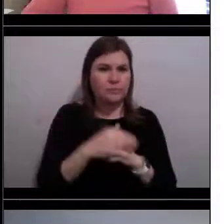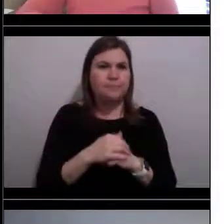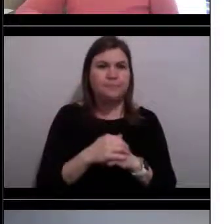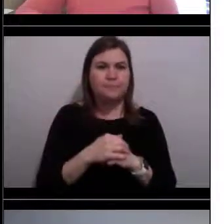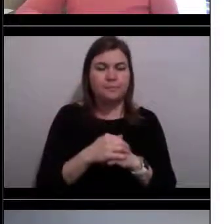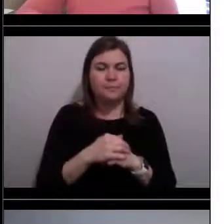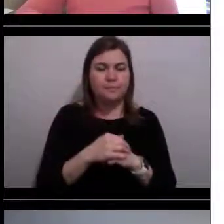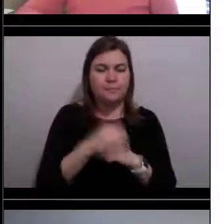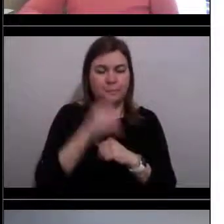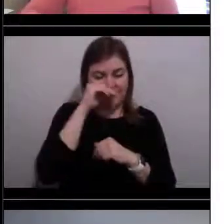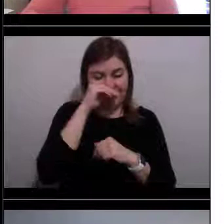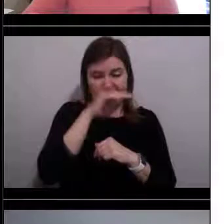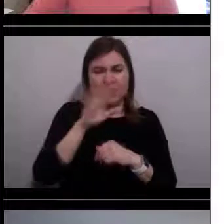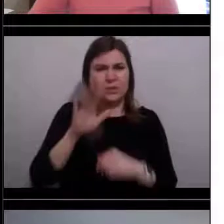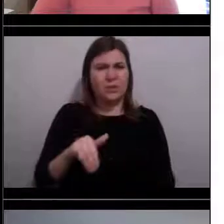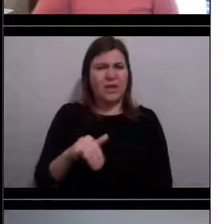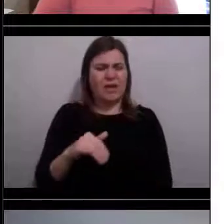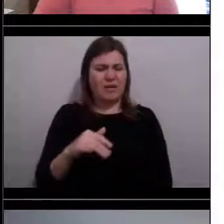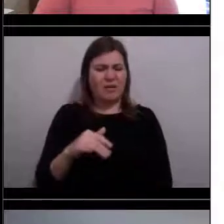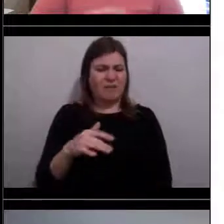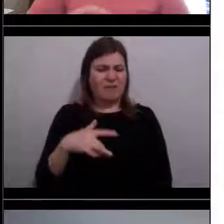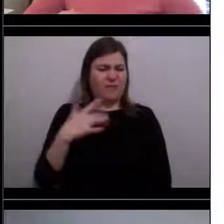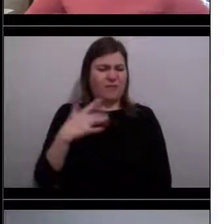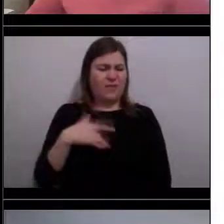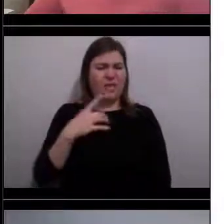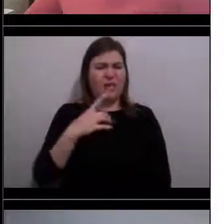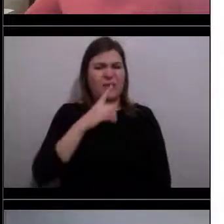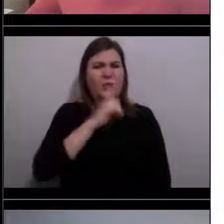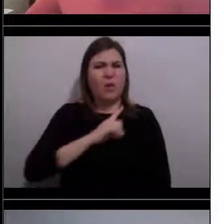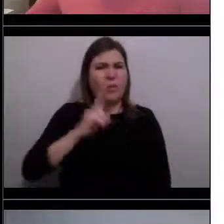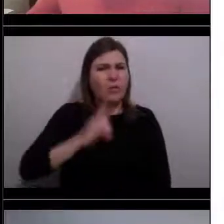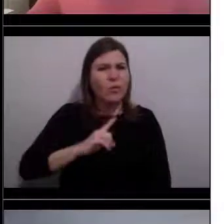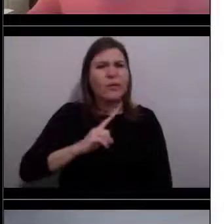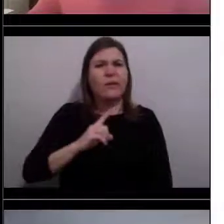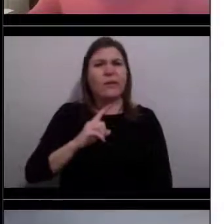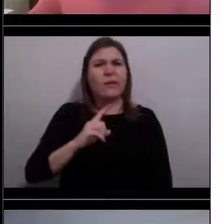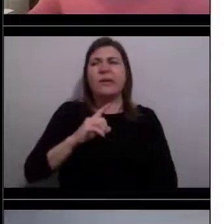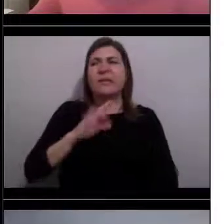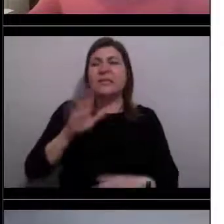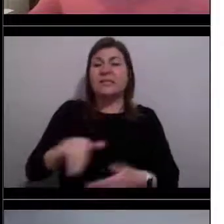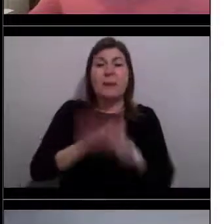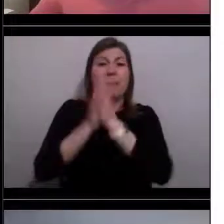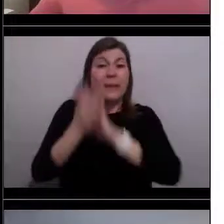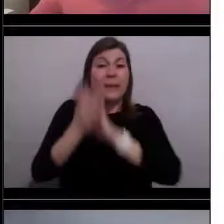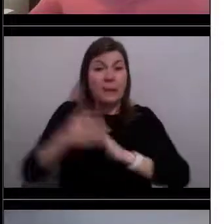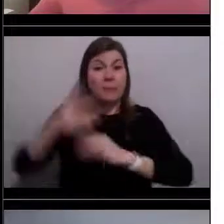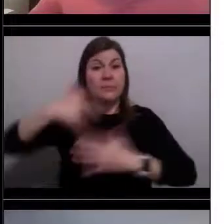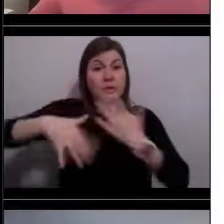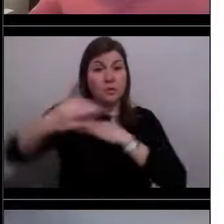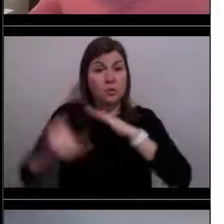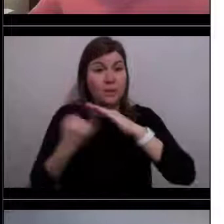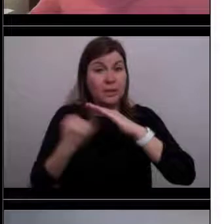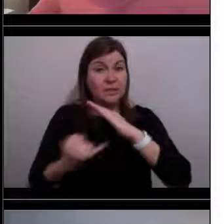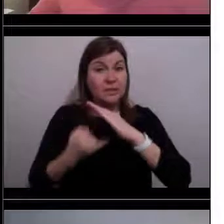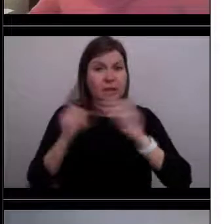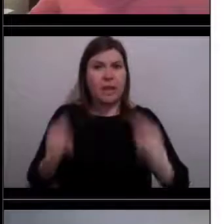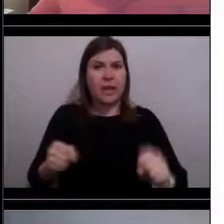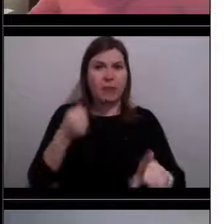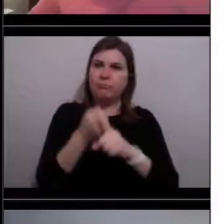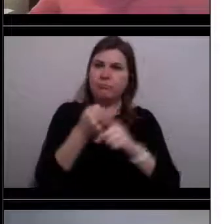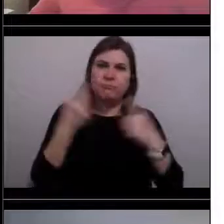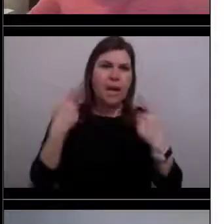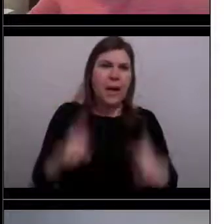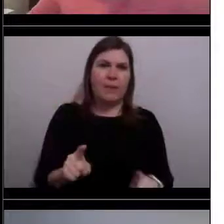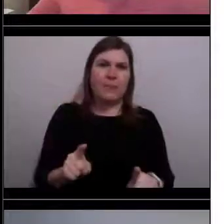that loneliness that you sometimes experience turns into social isolation. It can happen to anybody, and it changes over the